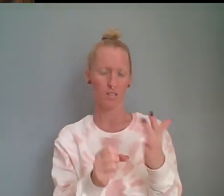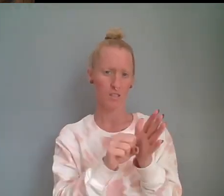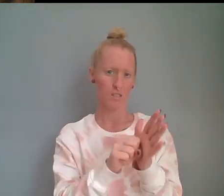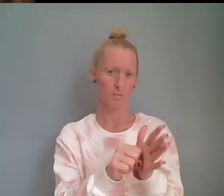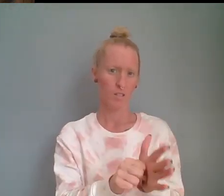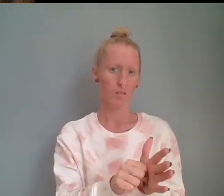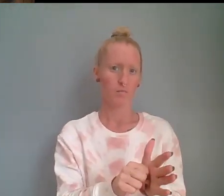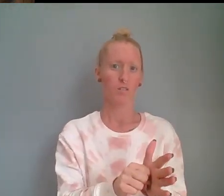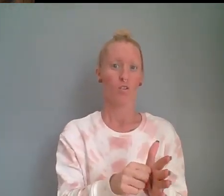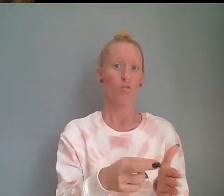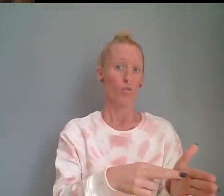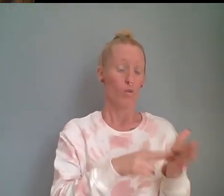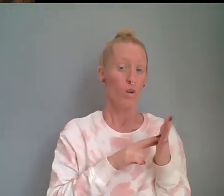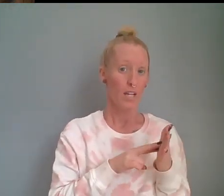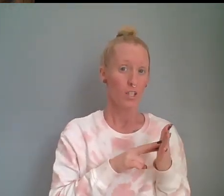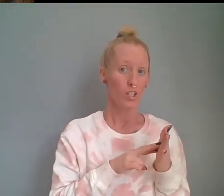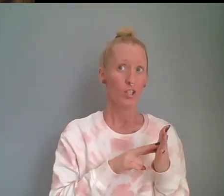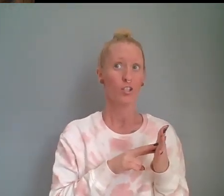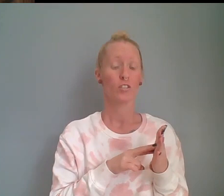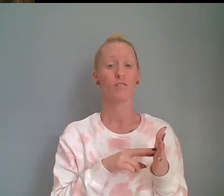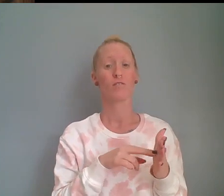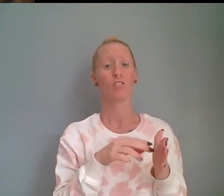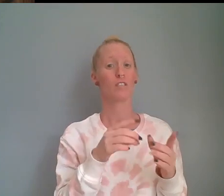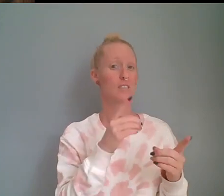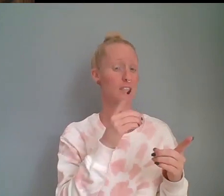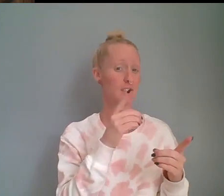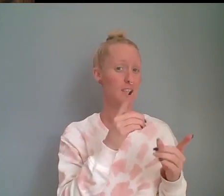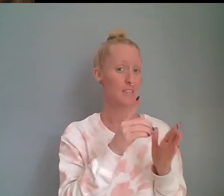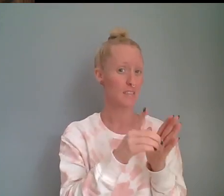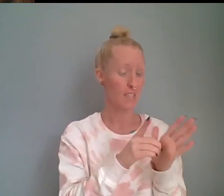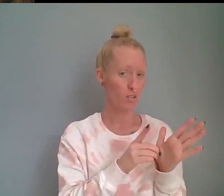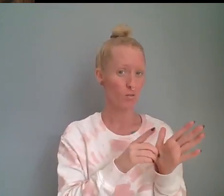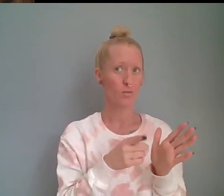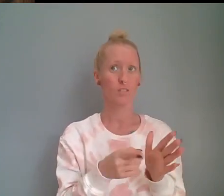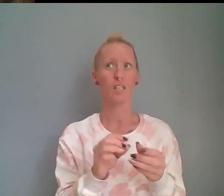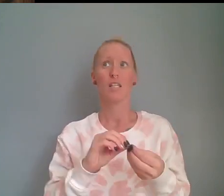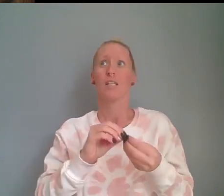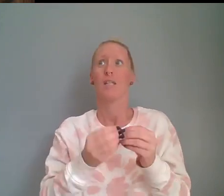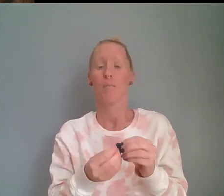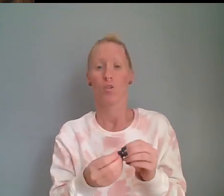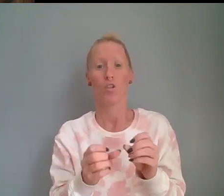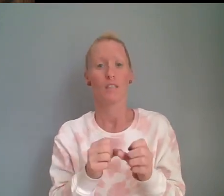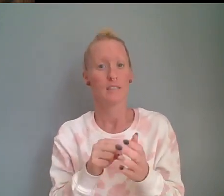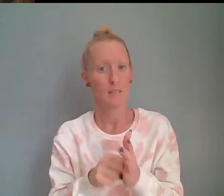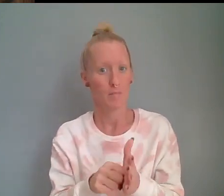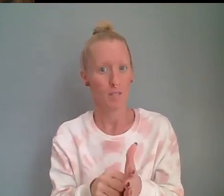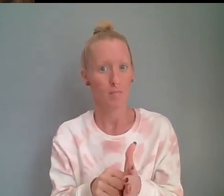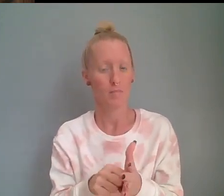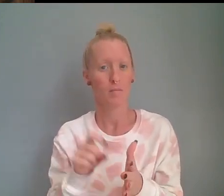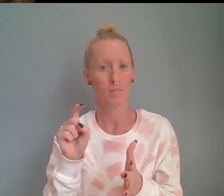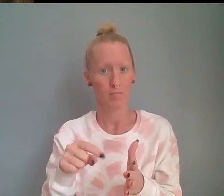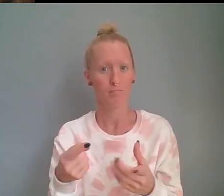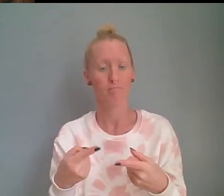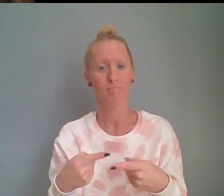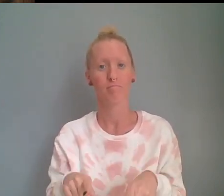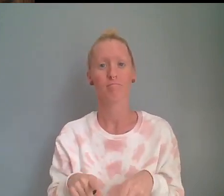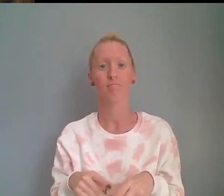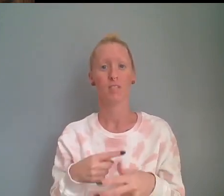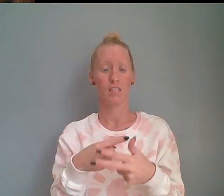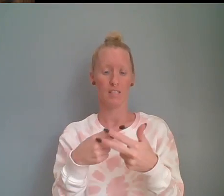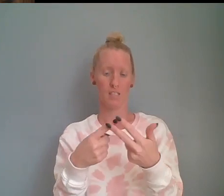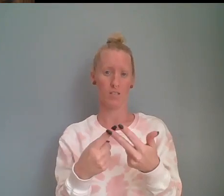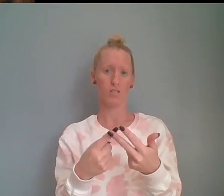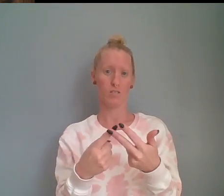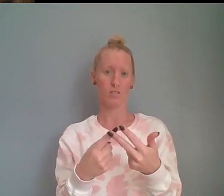a diagnosis, the number of symptoms that have to be present, and the notions of deviation, dysfunction, and distress are